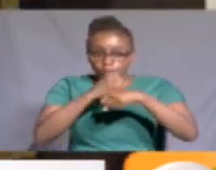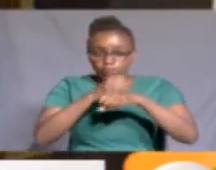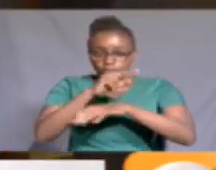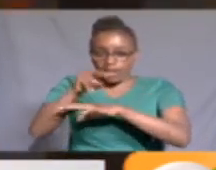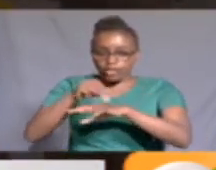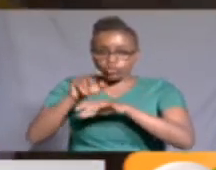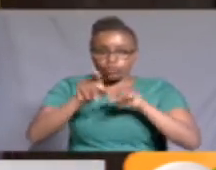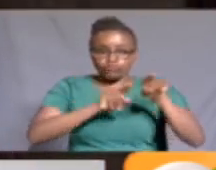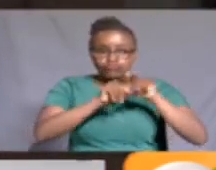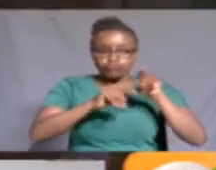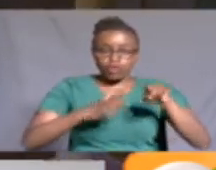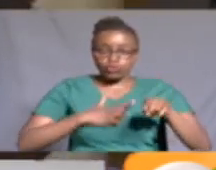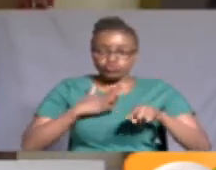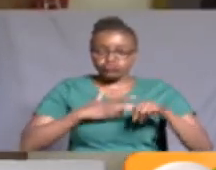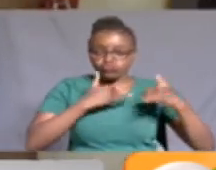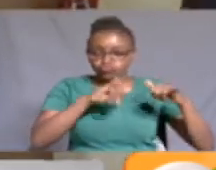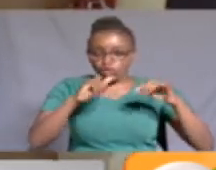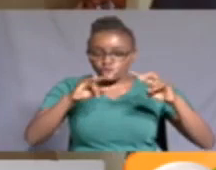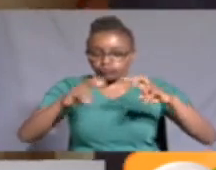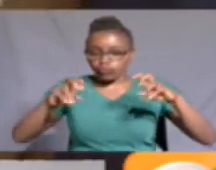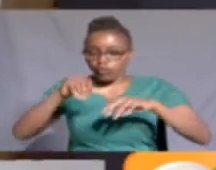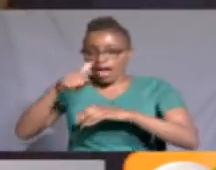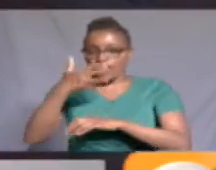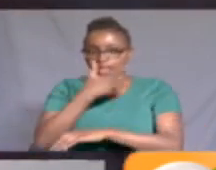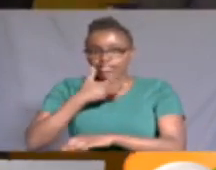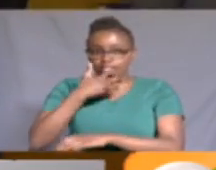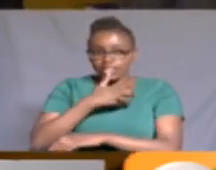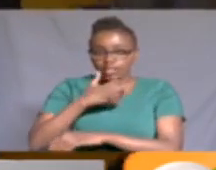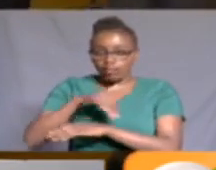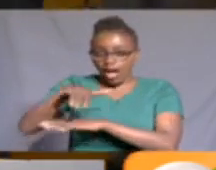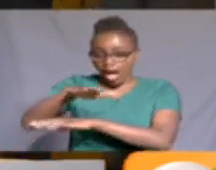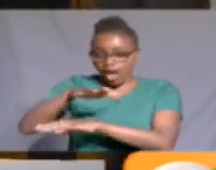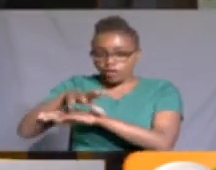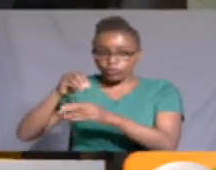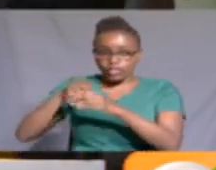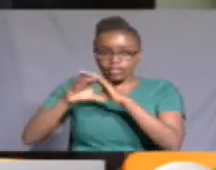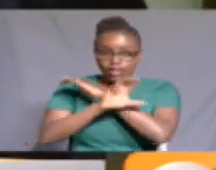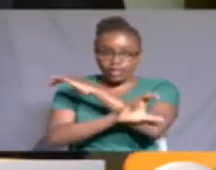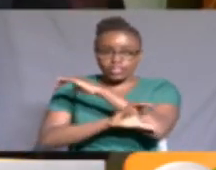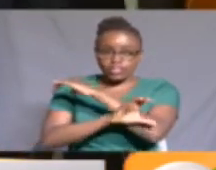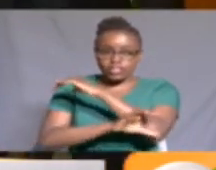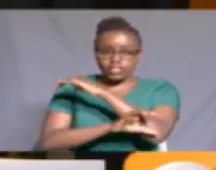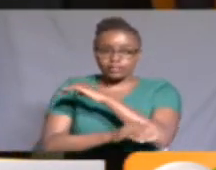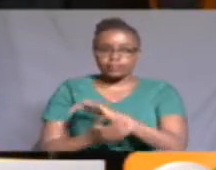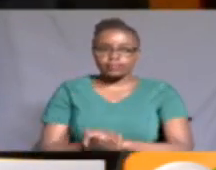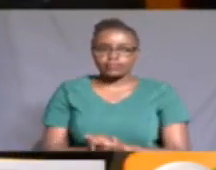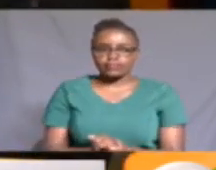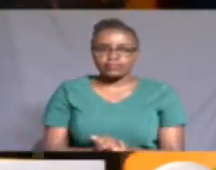tour to check on the condition of the other stadia around the country.